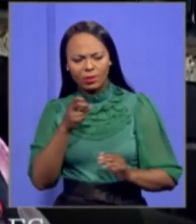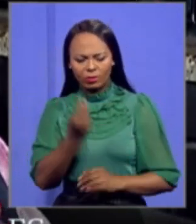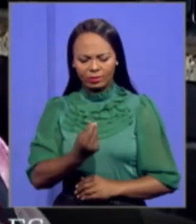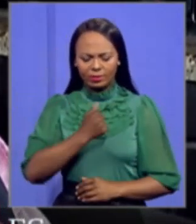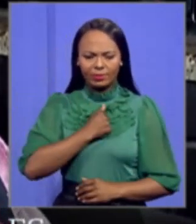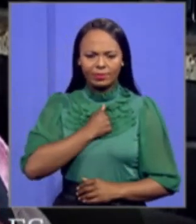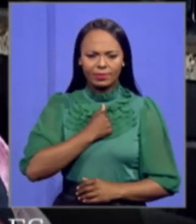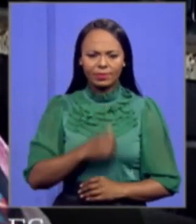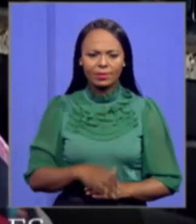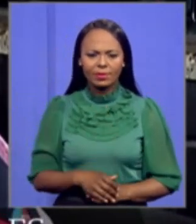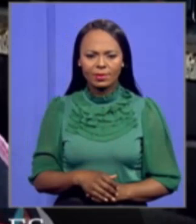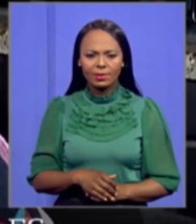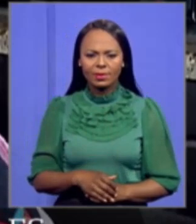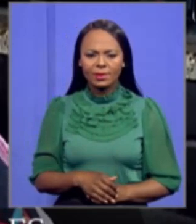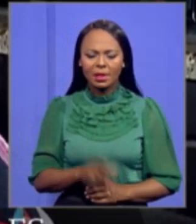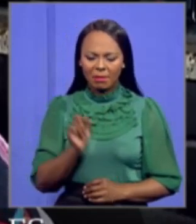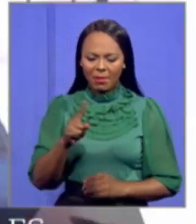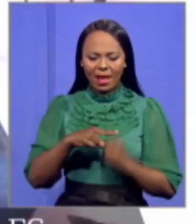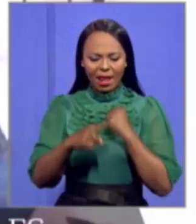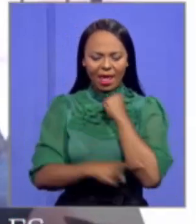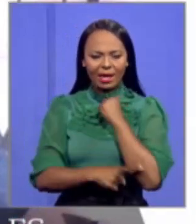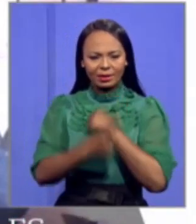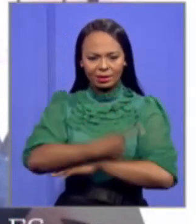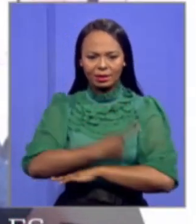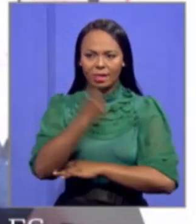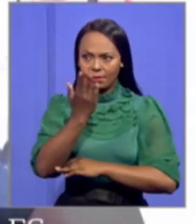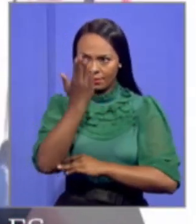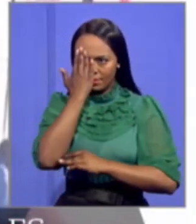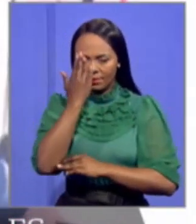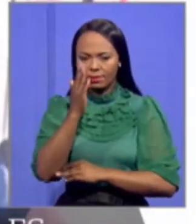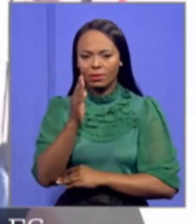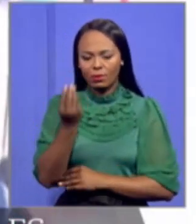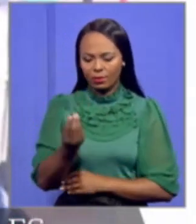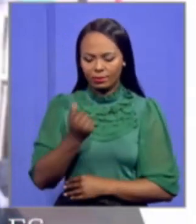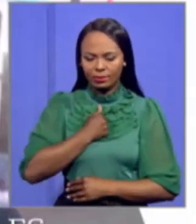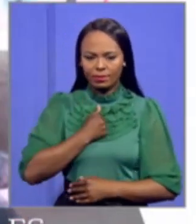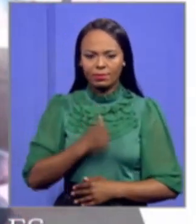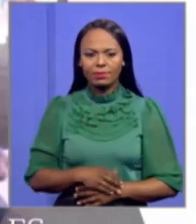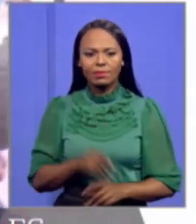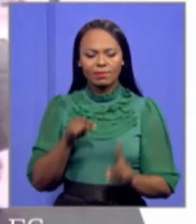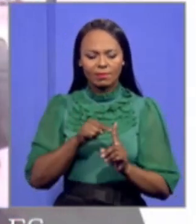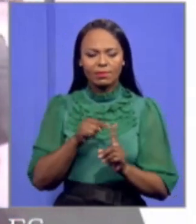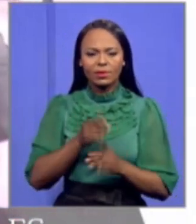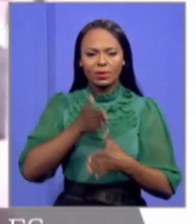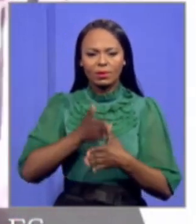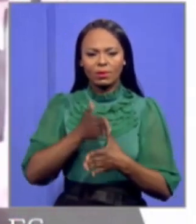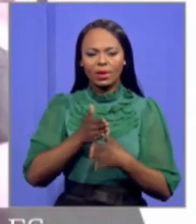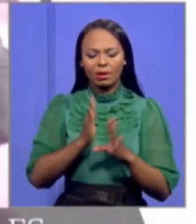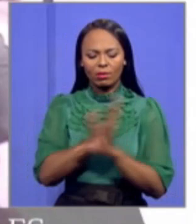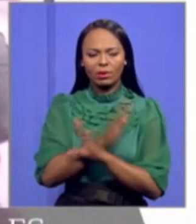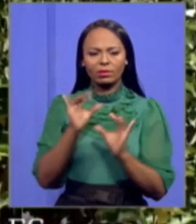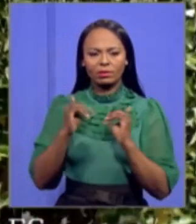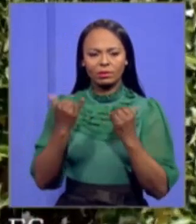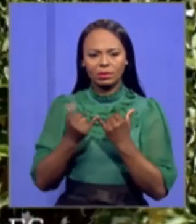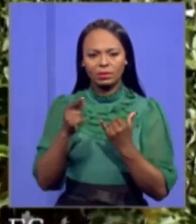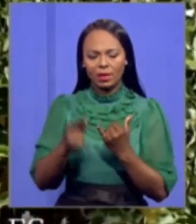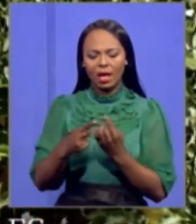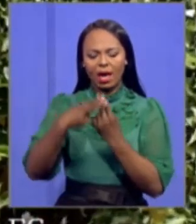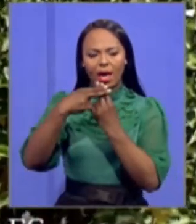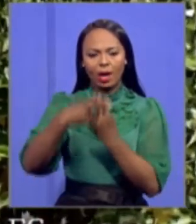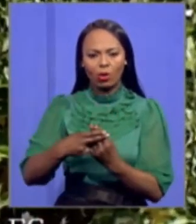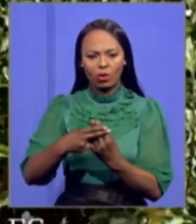ke mo ke la ka tla Lerato teng mo. Masiu ke mosebeletsi wa mokgatlo o seng wa mmuso Red Cross.